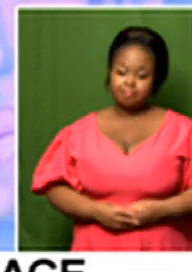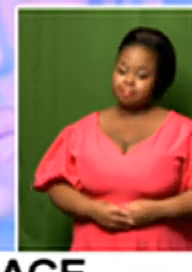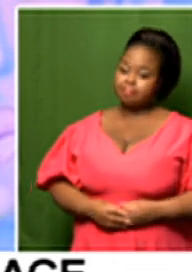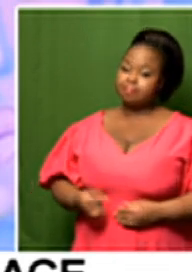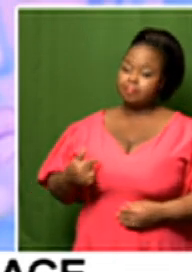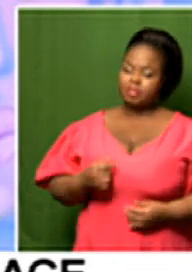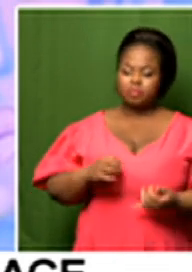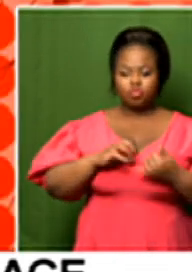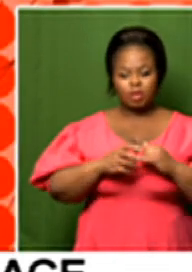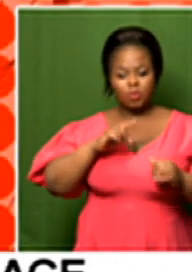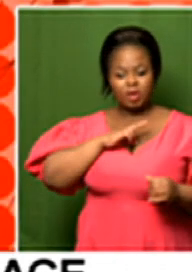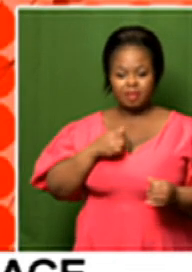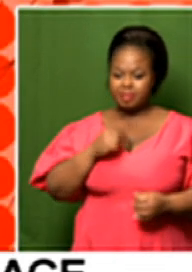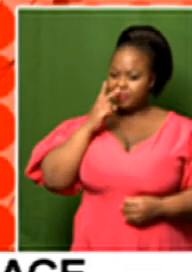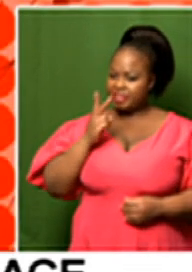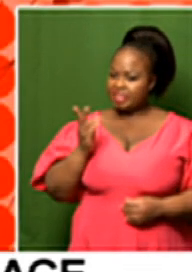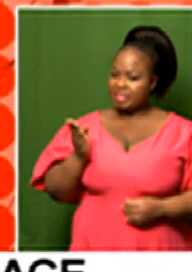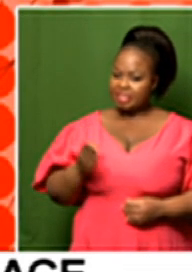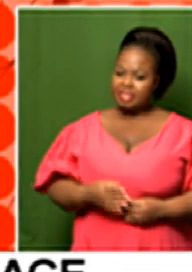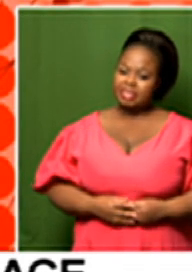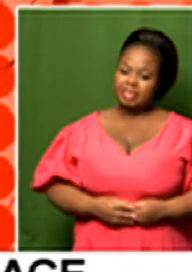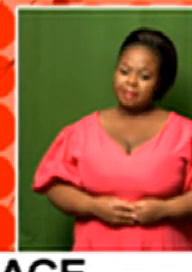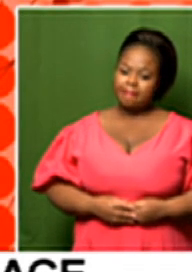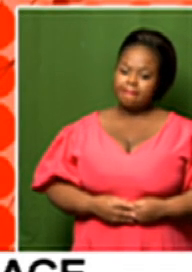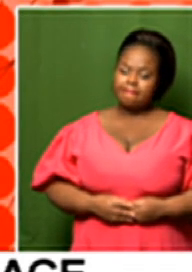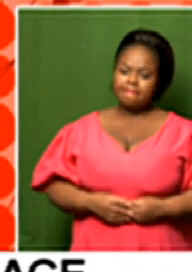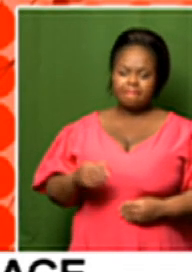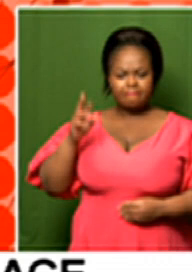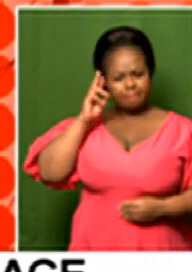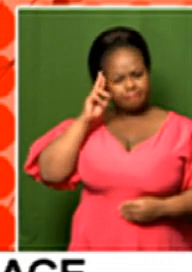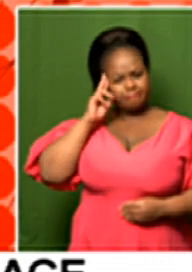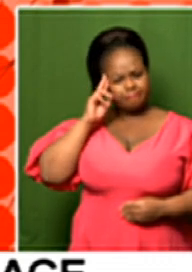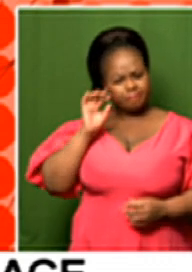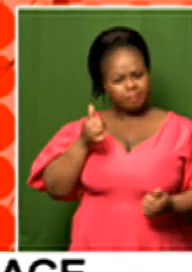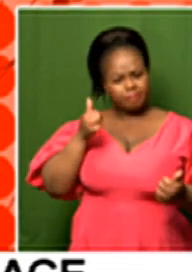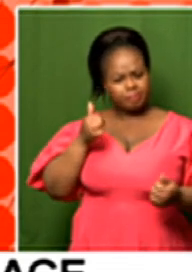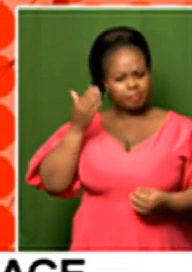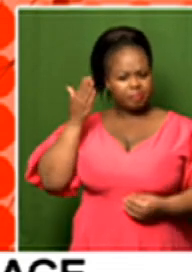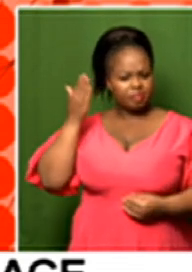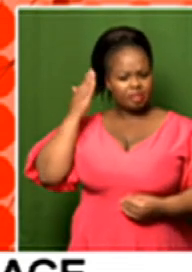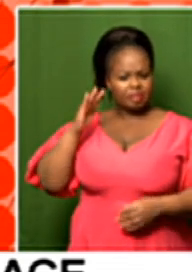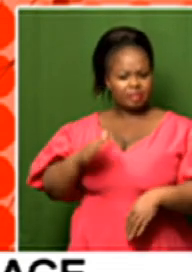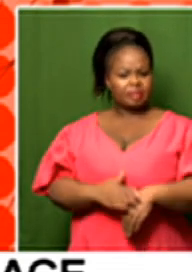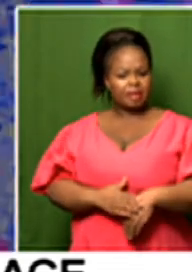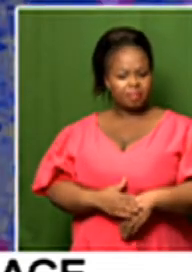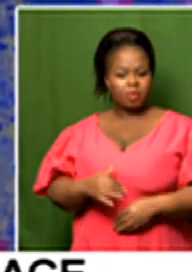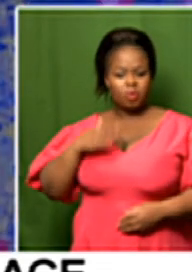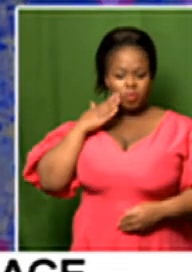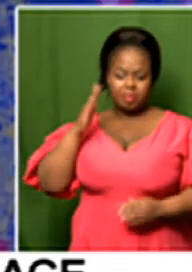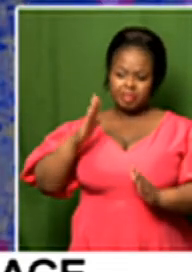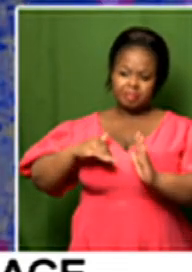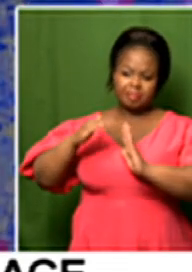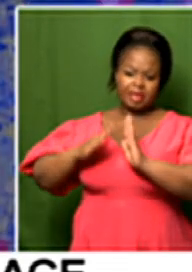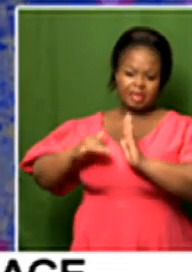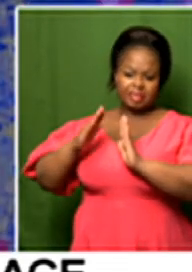I'm just trying to, now that I'm seeing it, if I'm remembering the time when I was painting it,